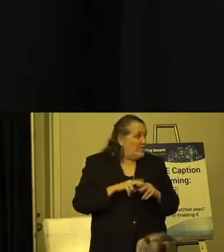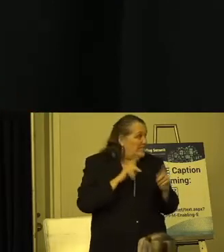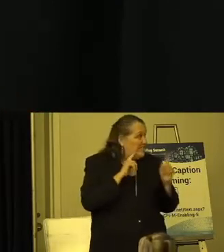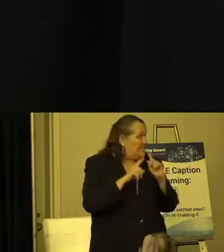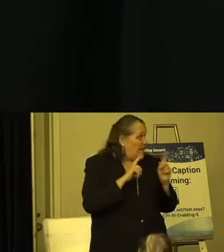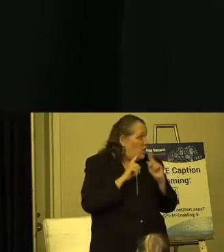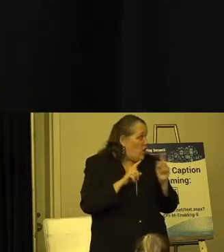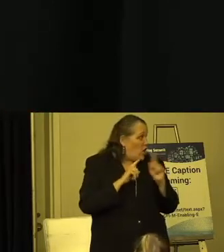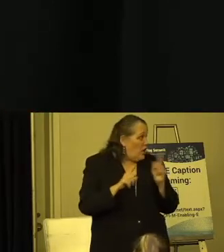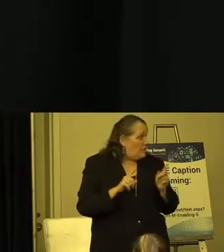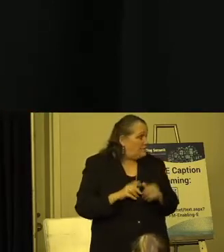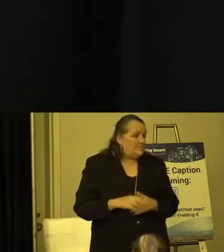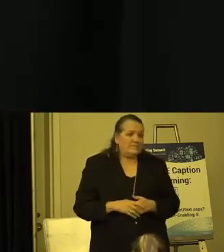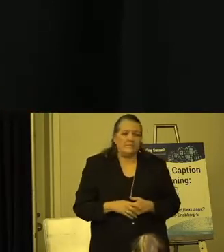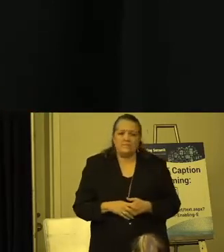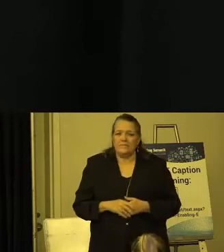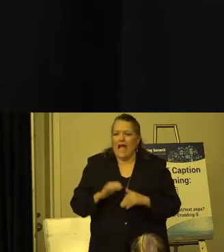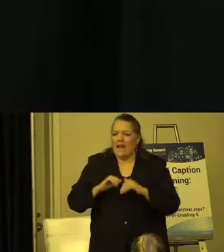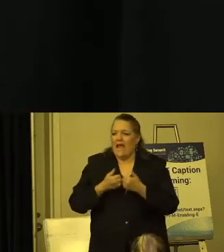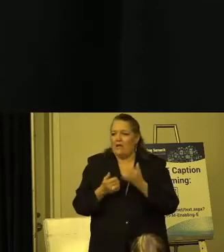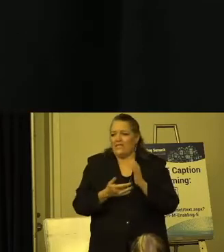community on how